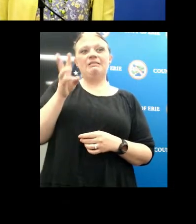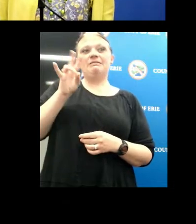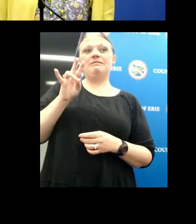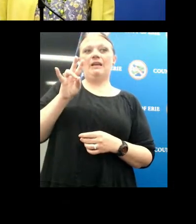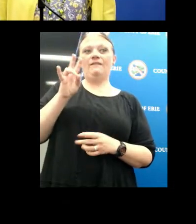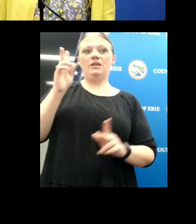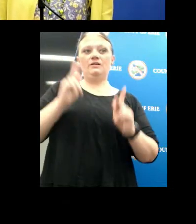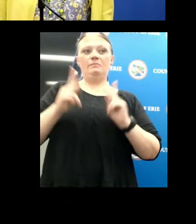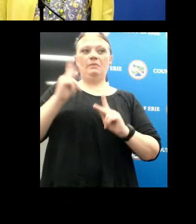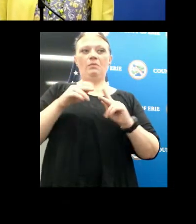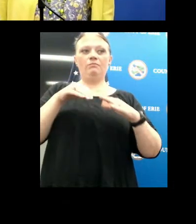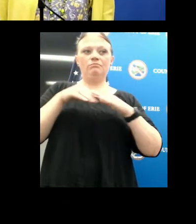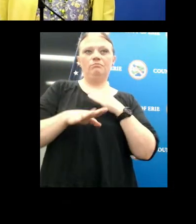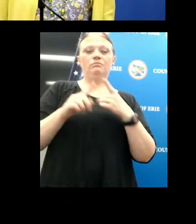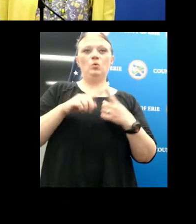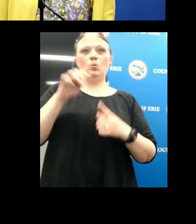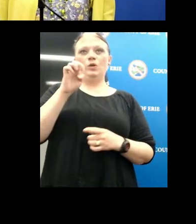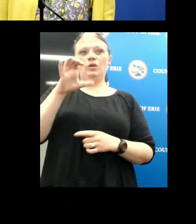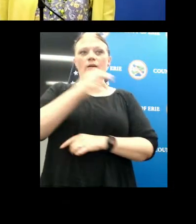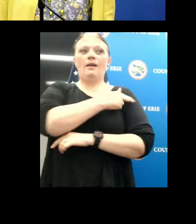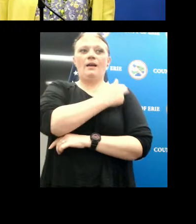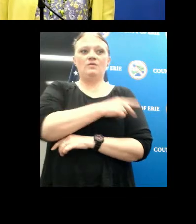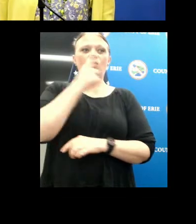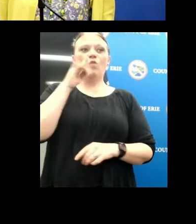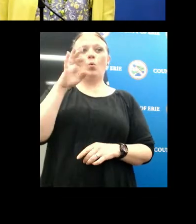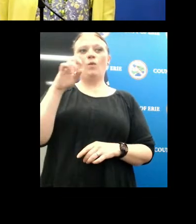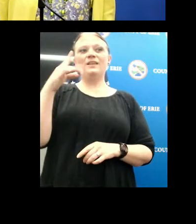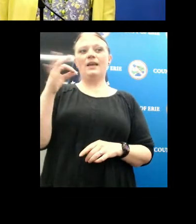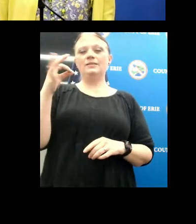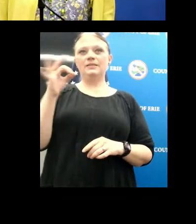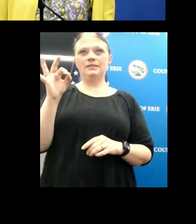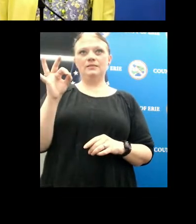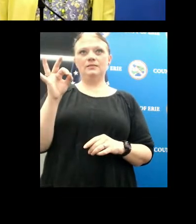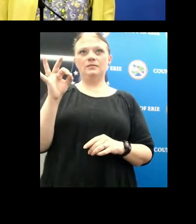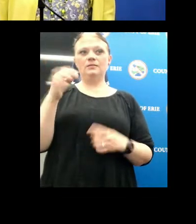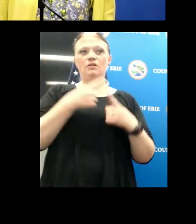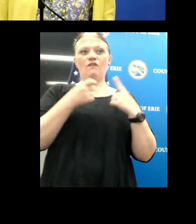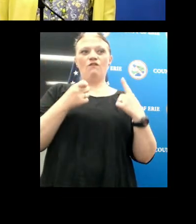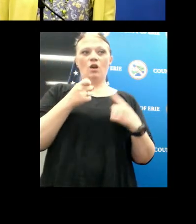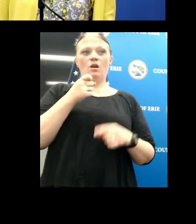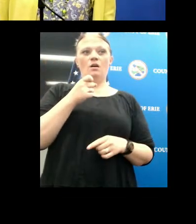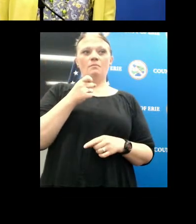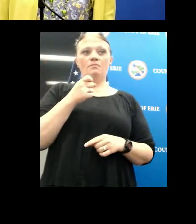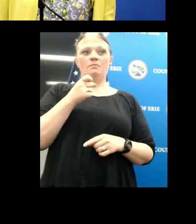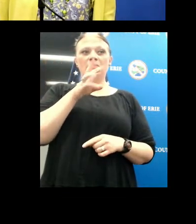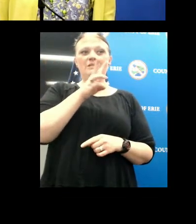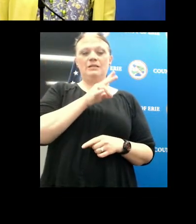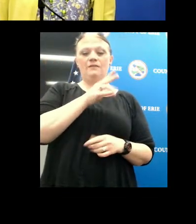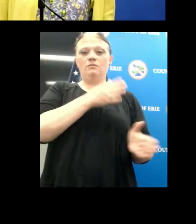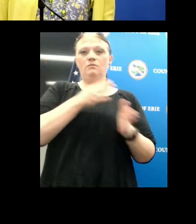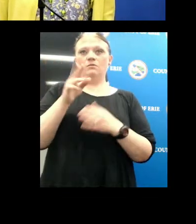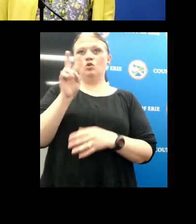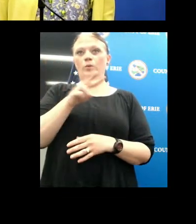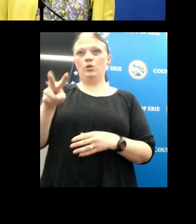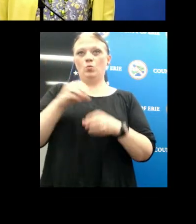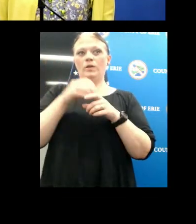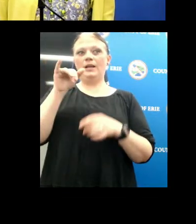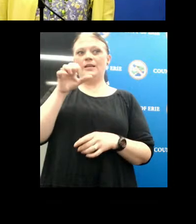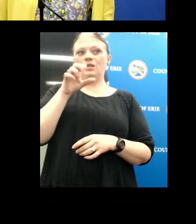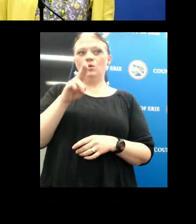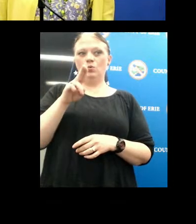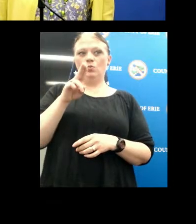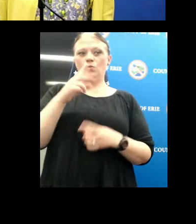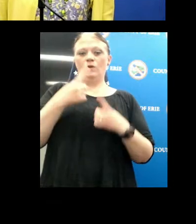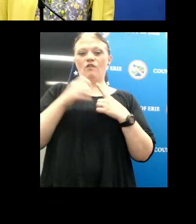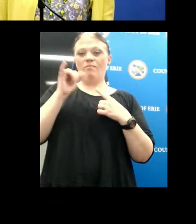67 individuals admitted to Erie County hospitals for COVID-19, and of those, 22 were in the ICU